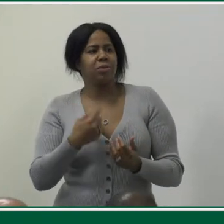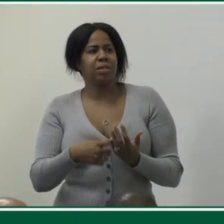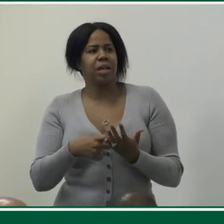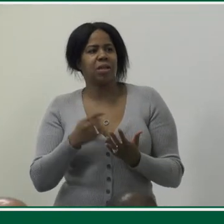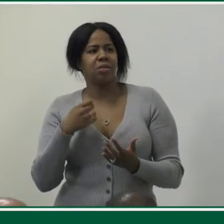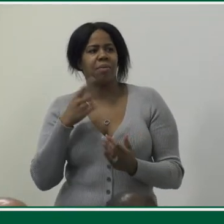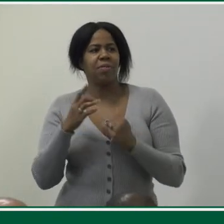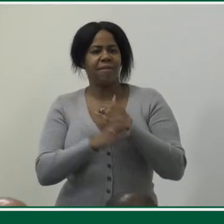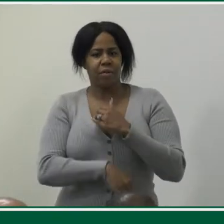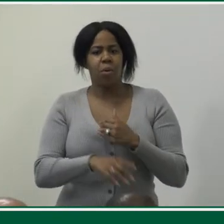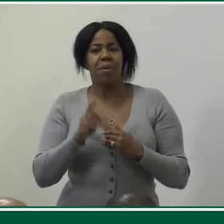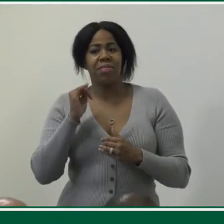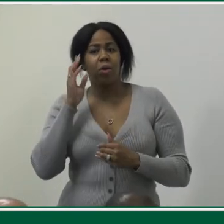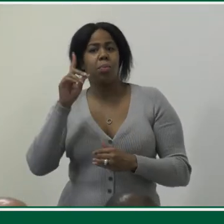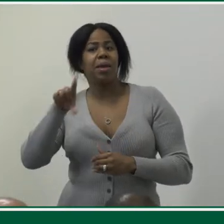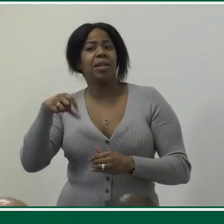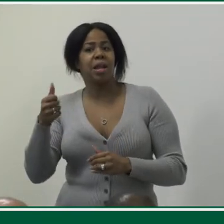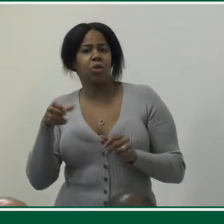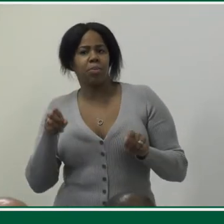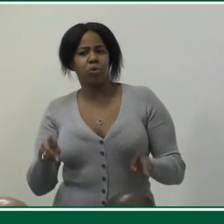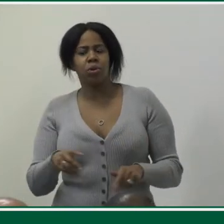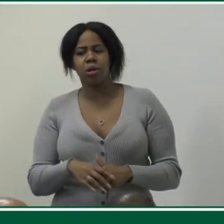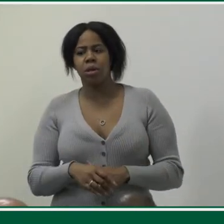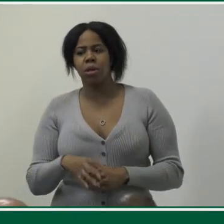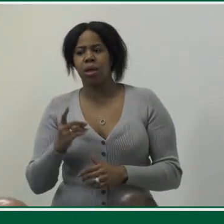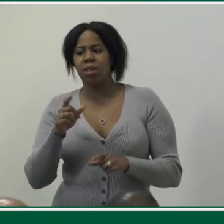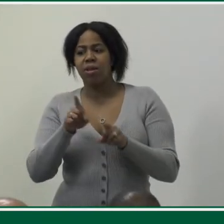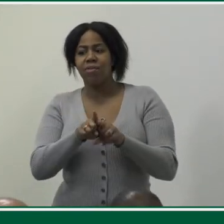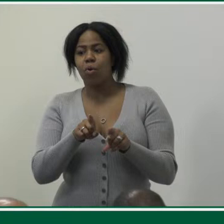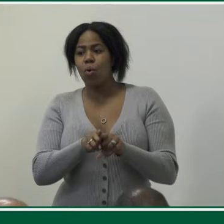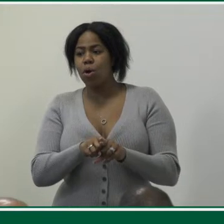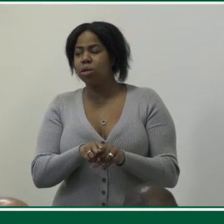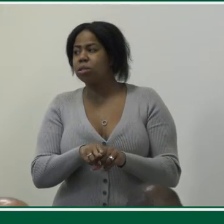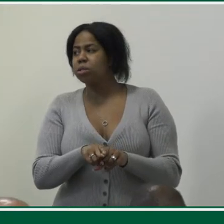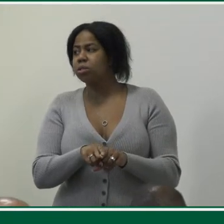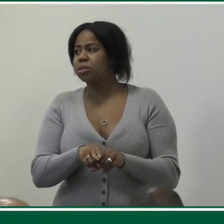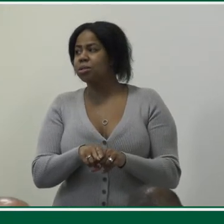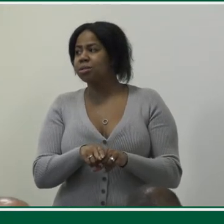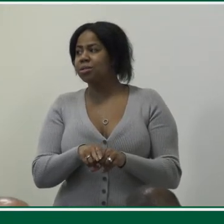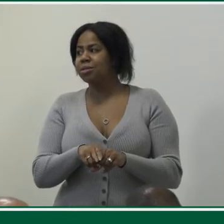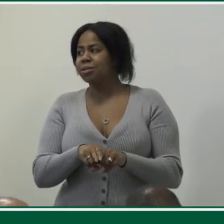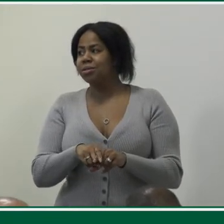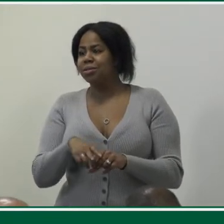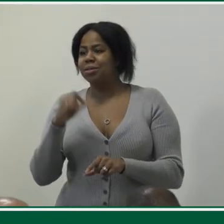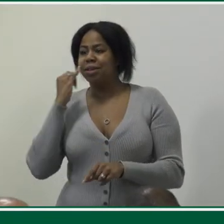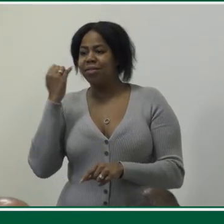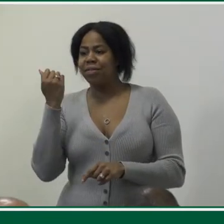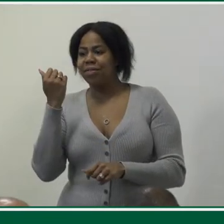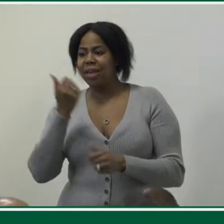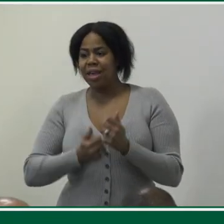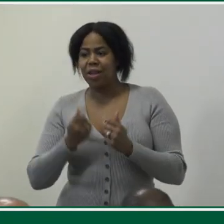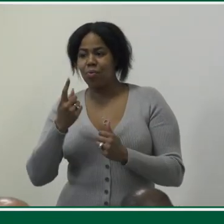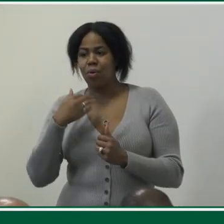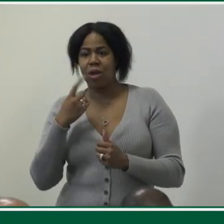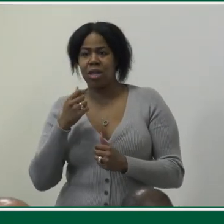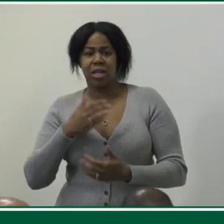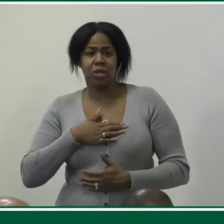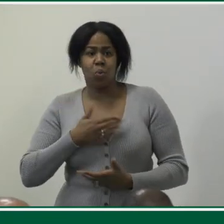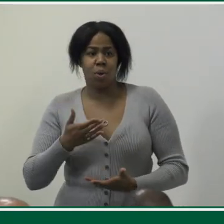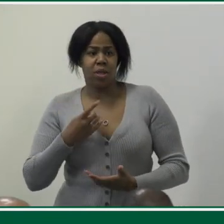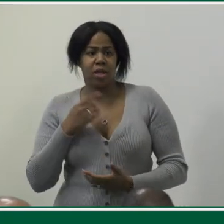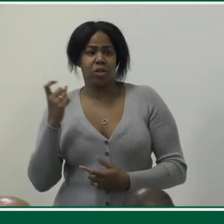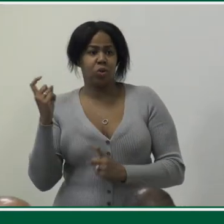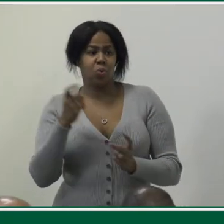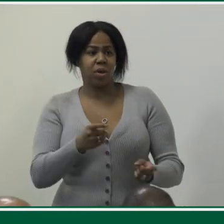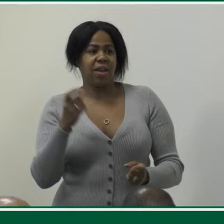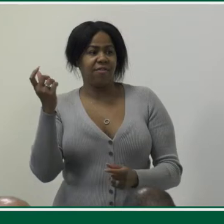that will be another opportunity. And then, of course, we would also love if anybody is willing to support in terms of scholarships for students.